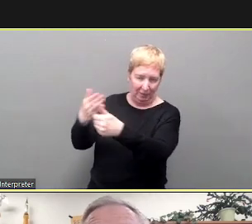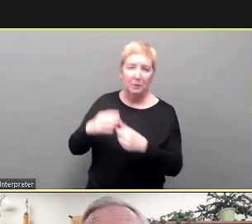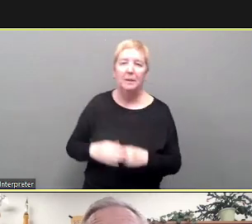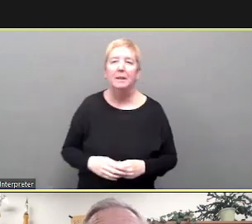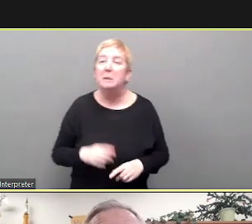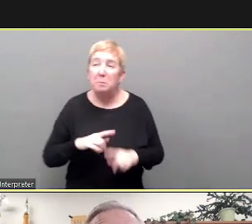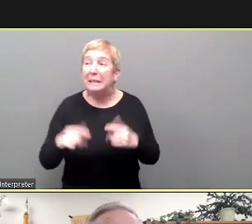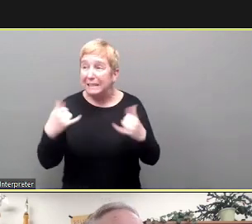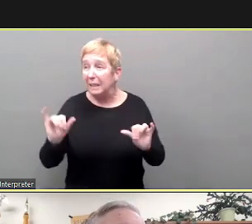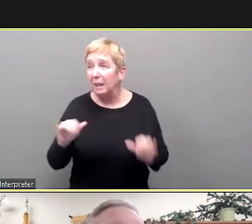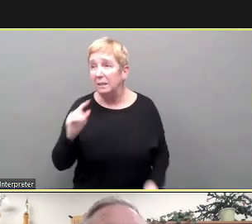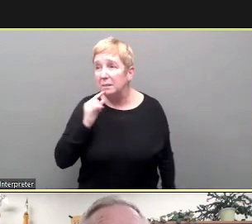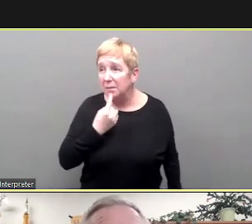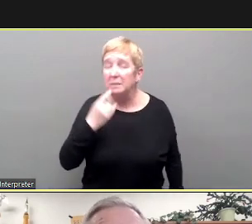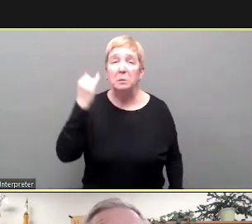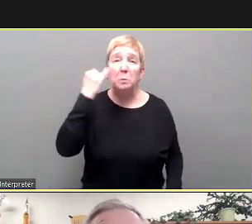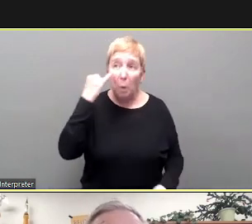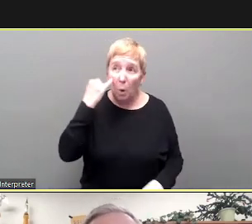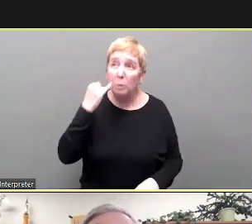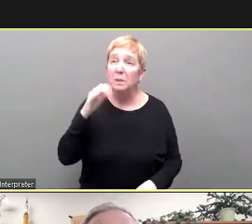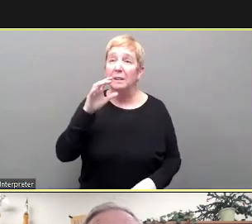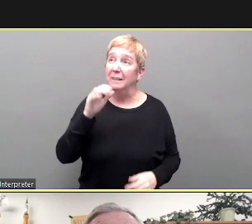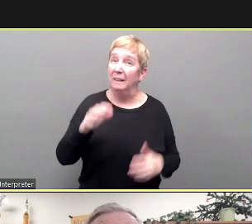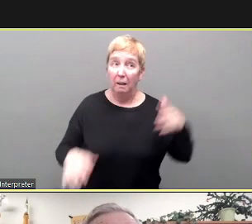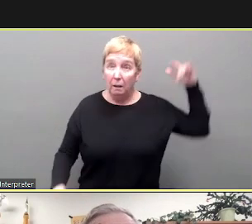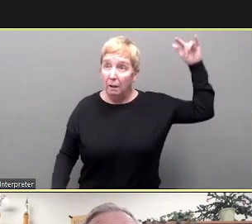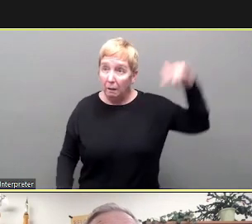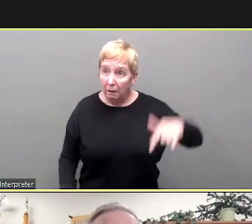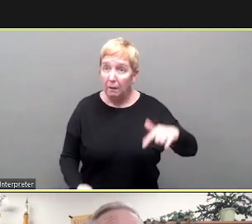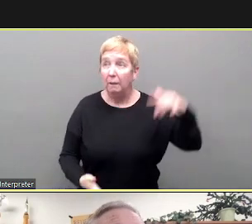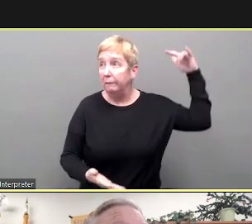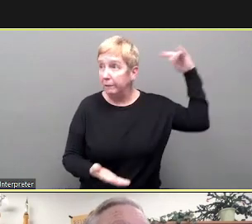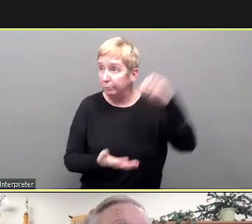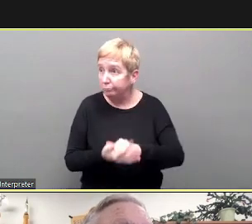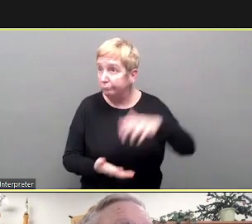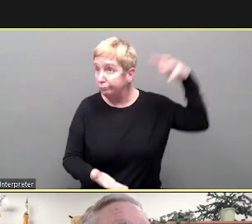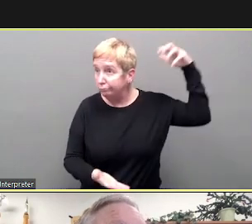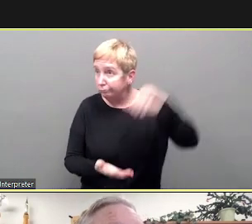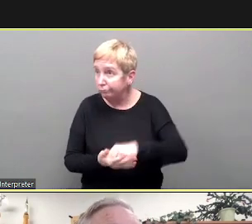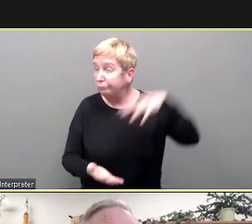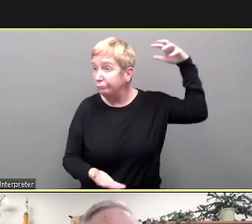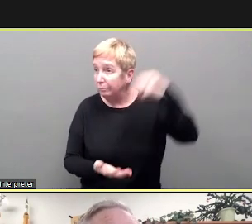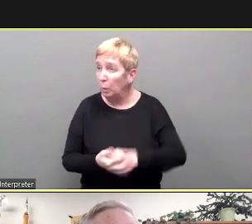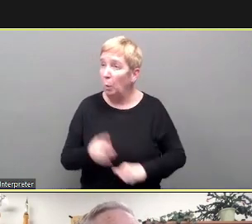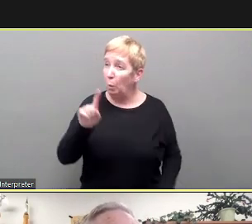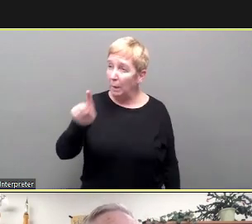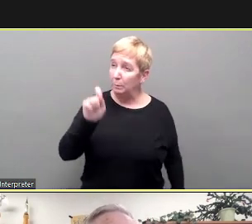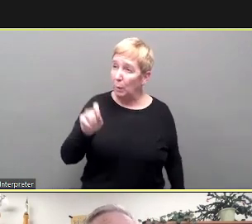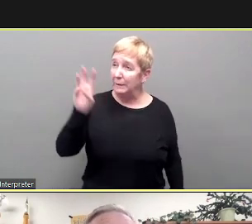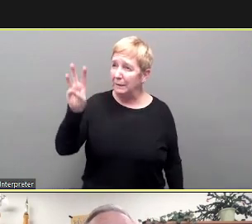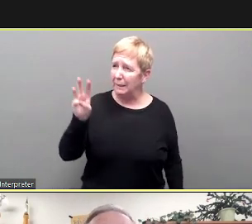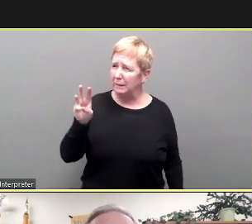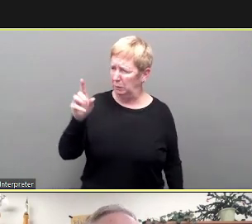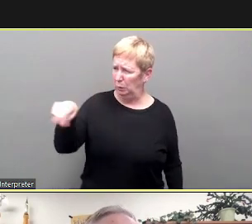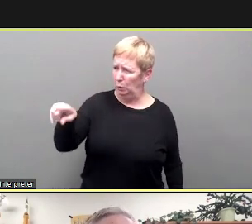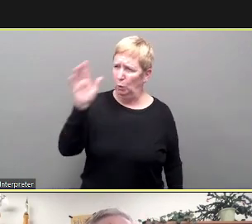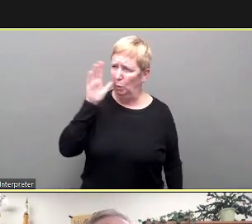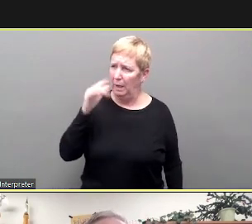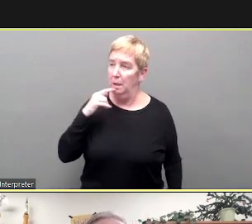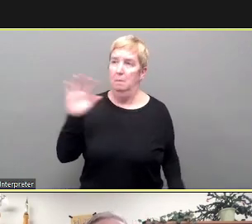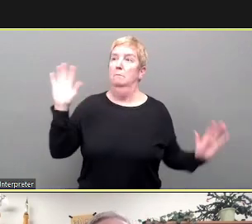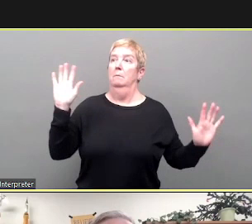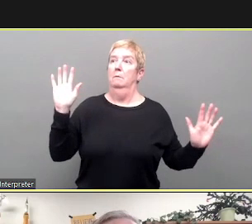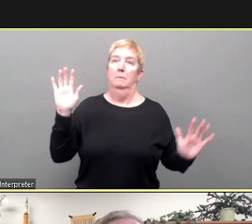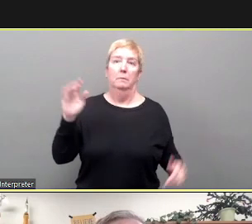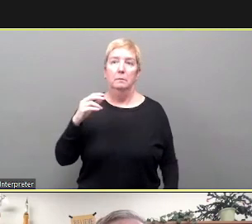very serious. Don't take your chances. Don't think that you can just get COVID and be fine. Next Dr. slide. Grace, Yes. that's